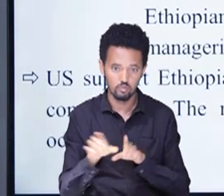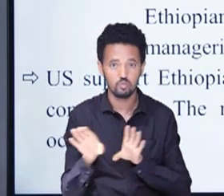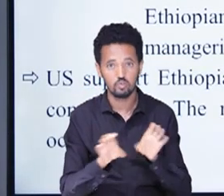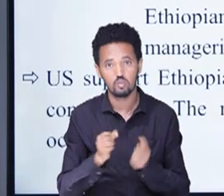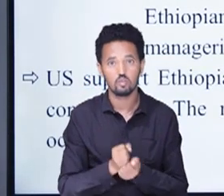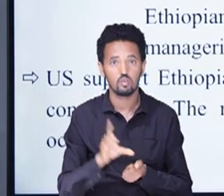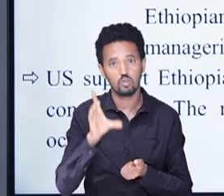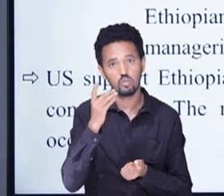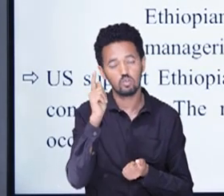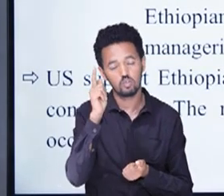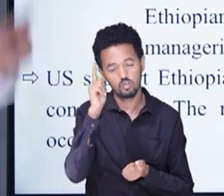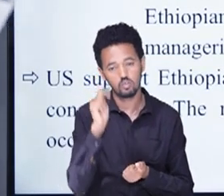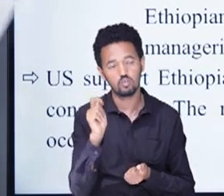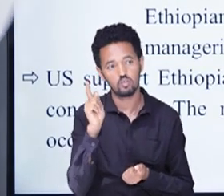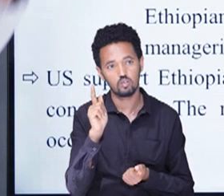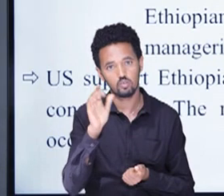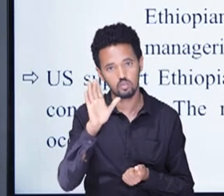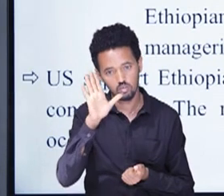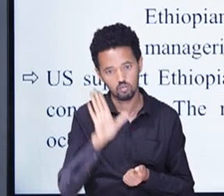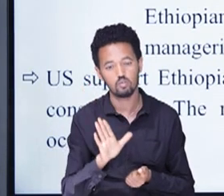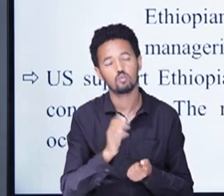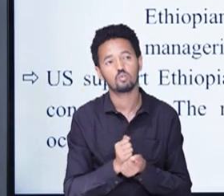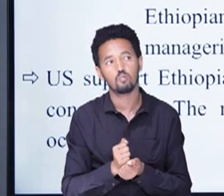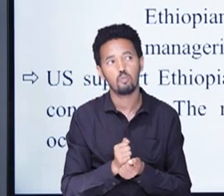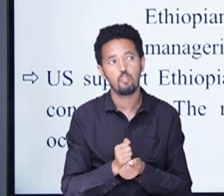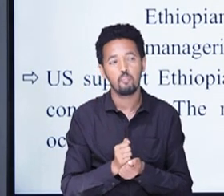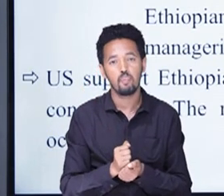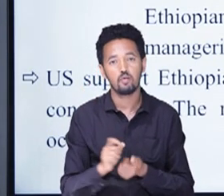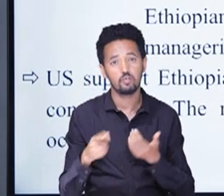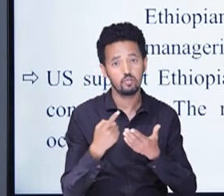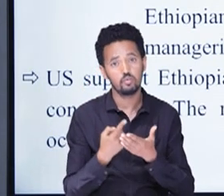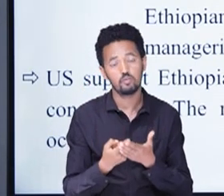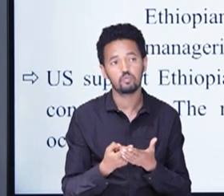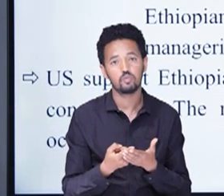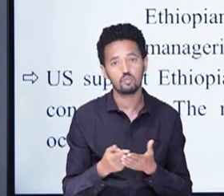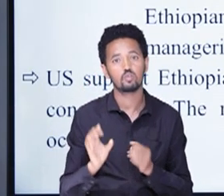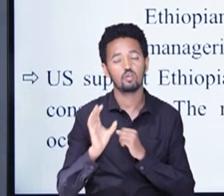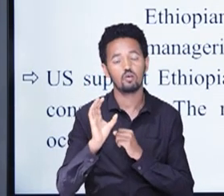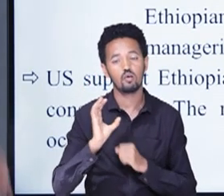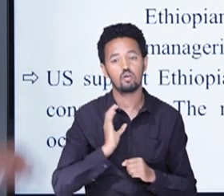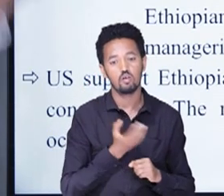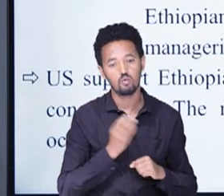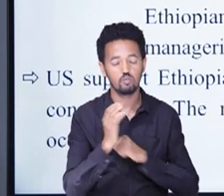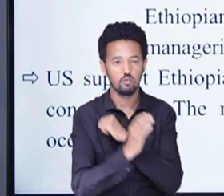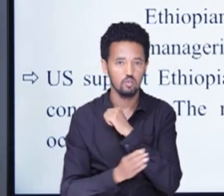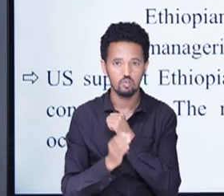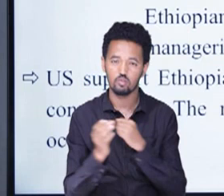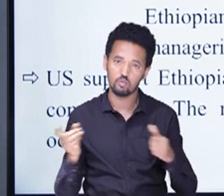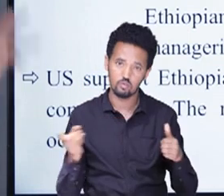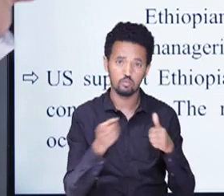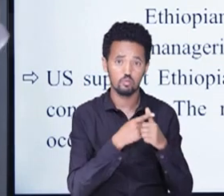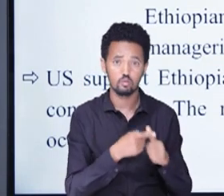Congo-Katanga War was solved by UN peacekeeping force. As a result of this, our country, Ethiopia, is one of the members of